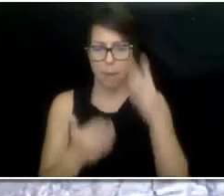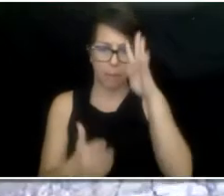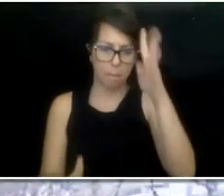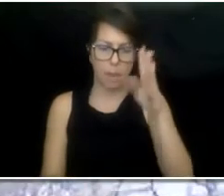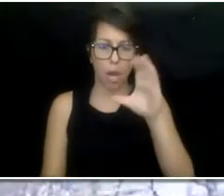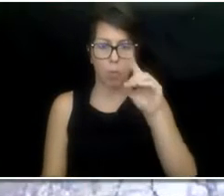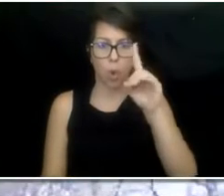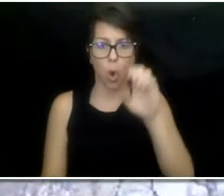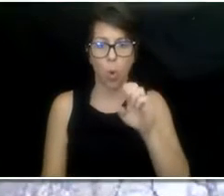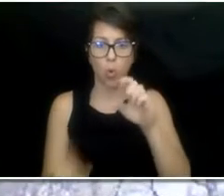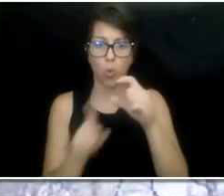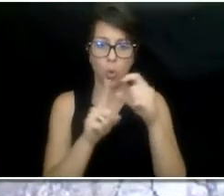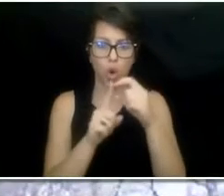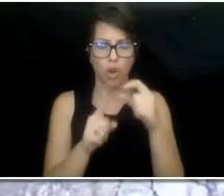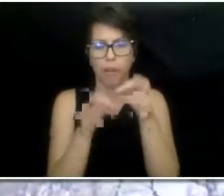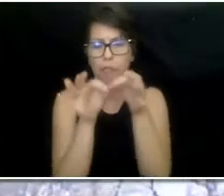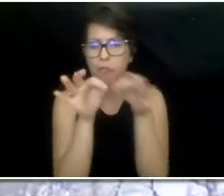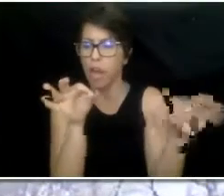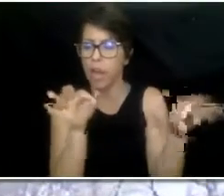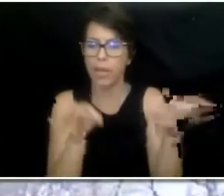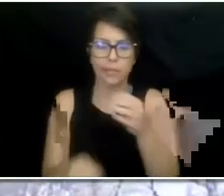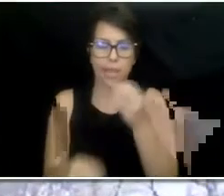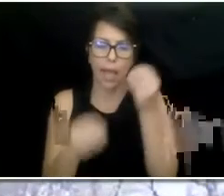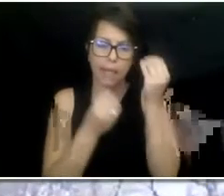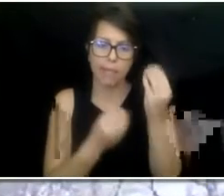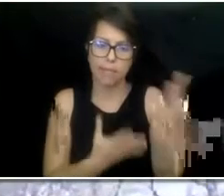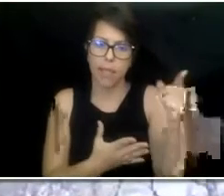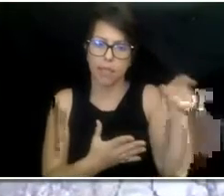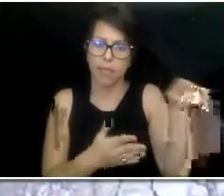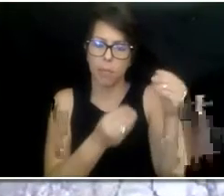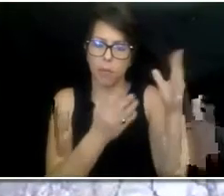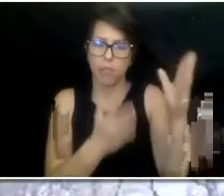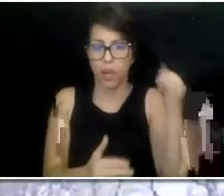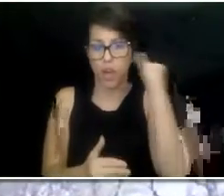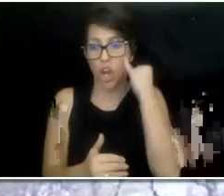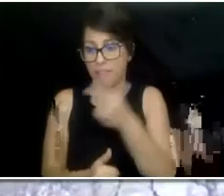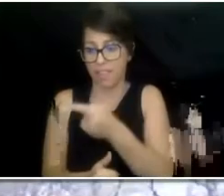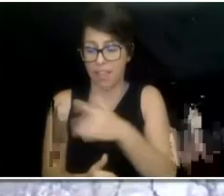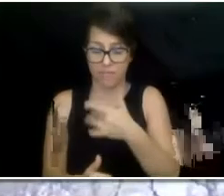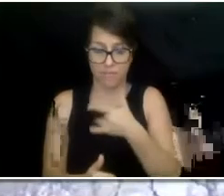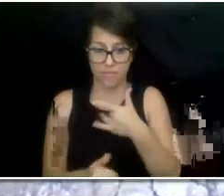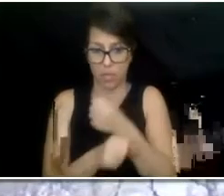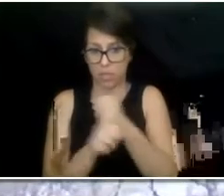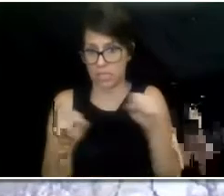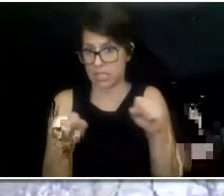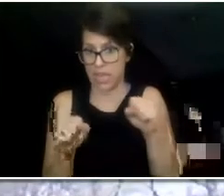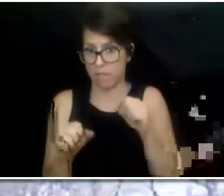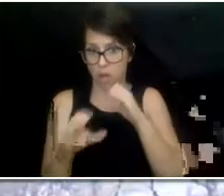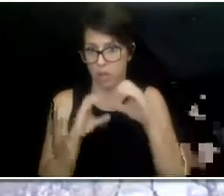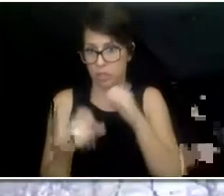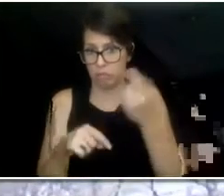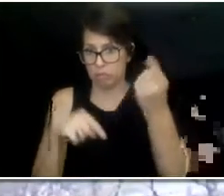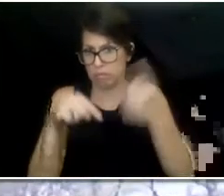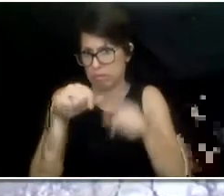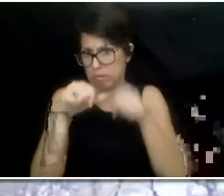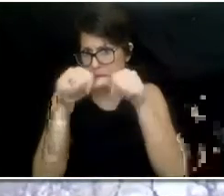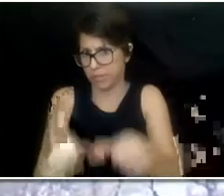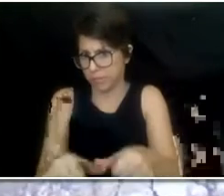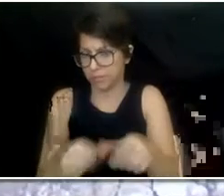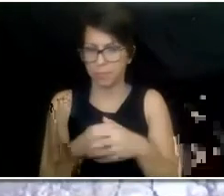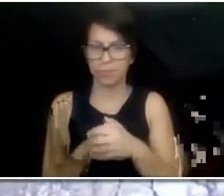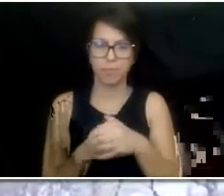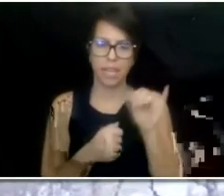fjc and Community partner organization but it has become even even more but it has become an even more important